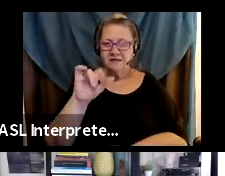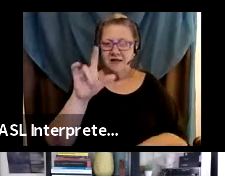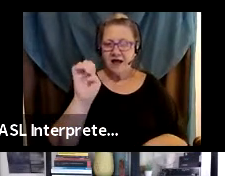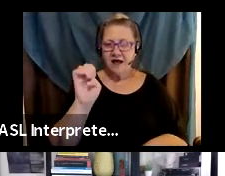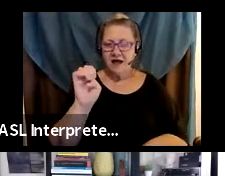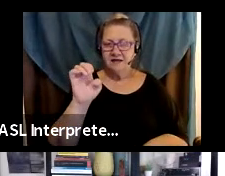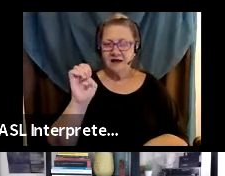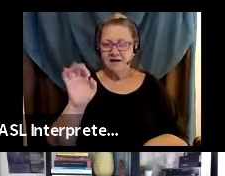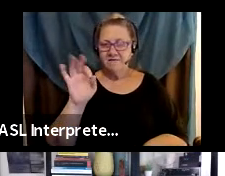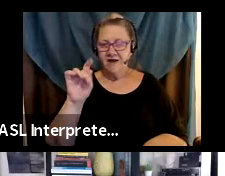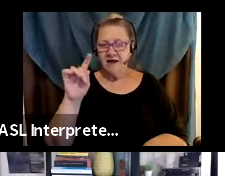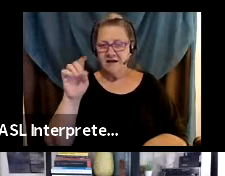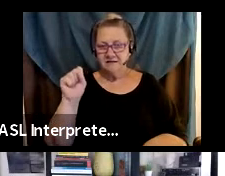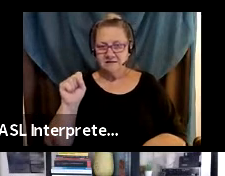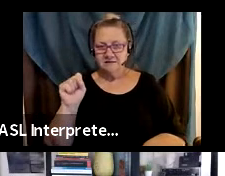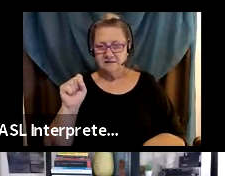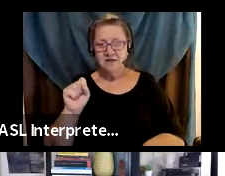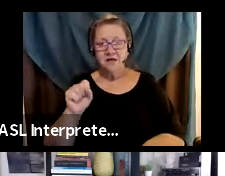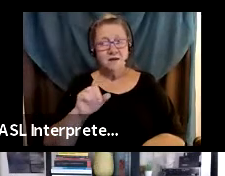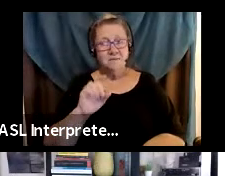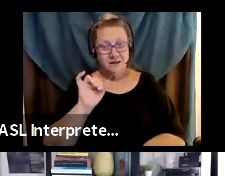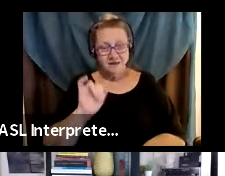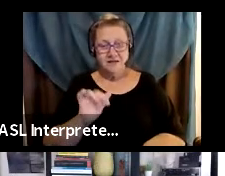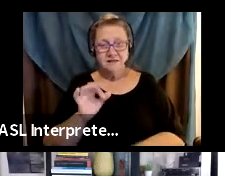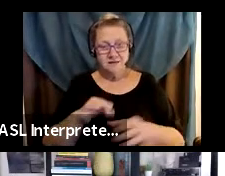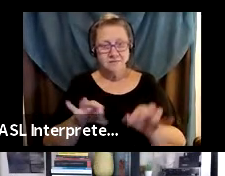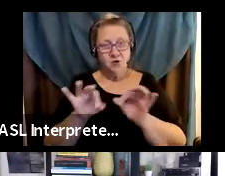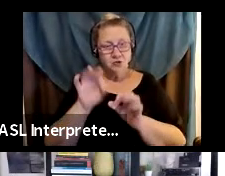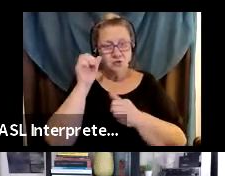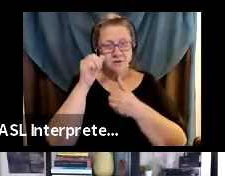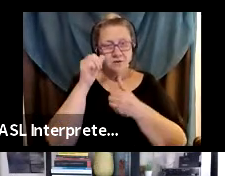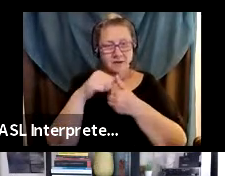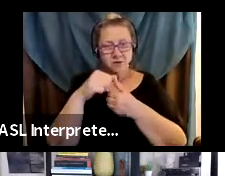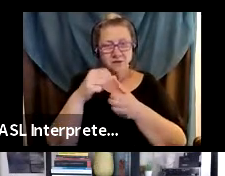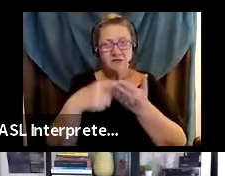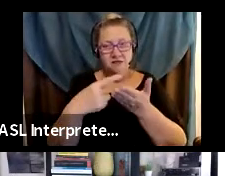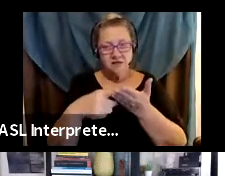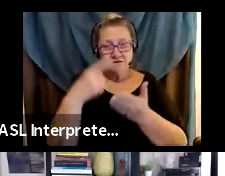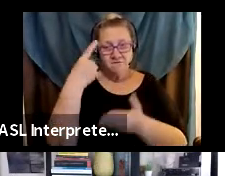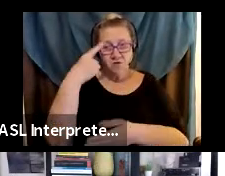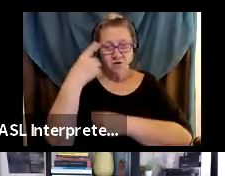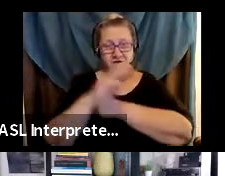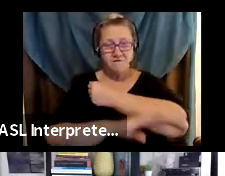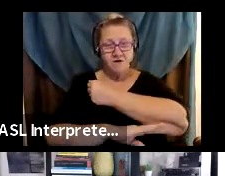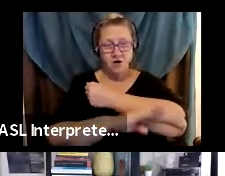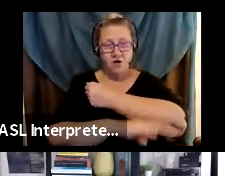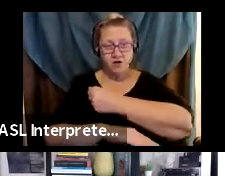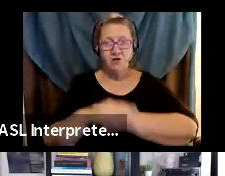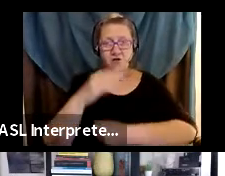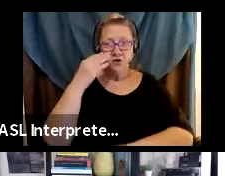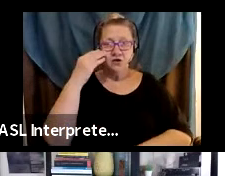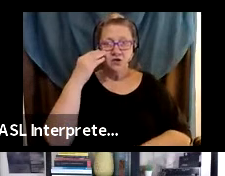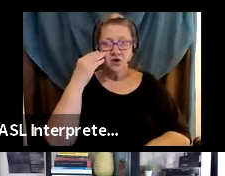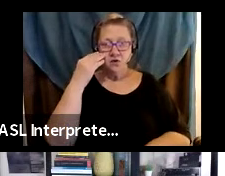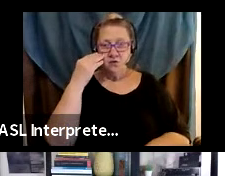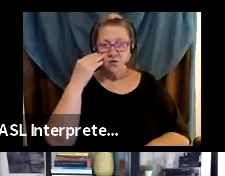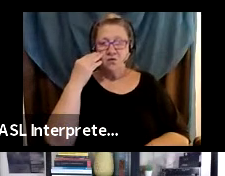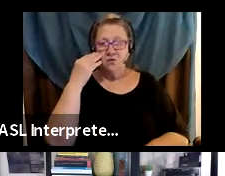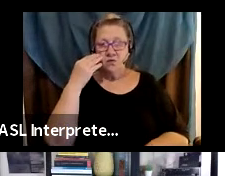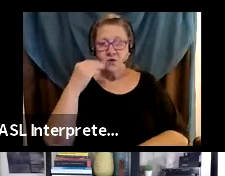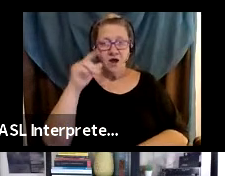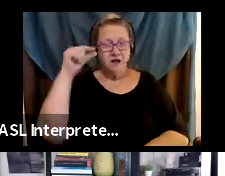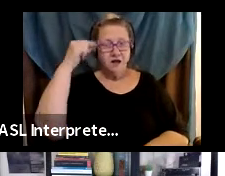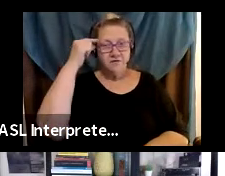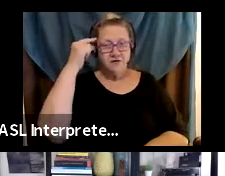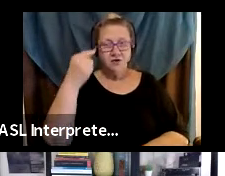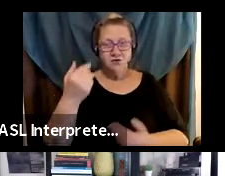But absolutely, I think those are really important things to keep in mind for the fall, because absolutely you may have seen today as well, I think a big emphasis from the governor today on